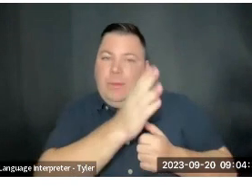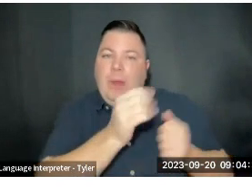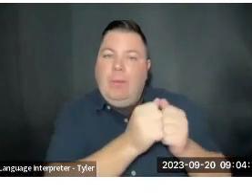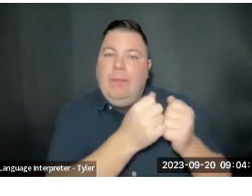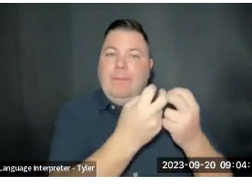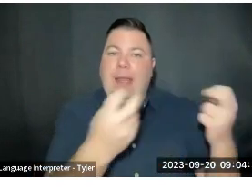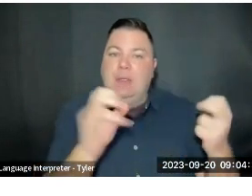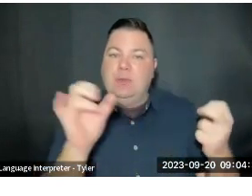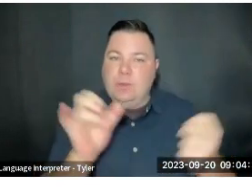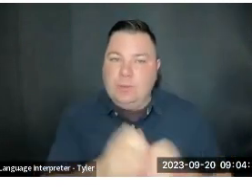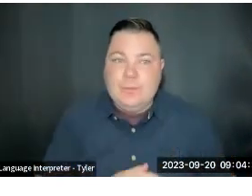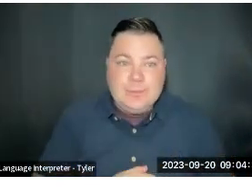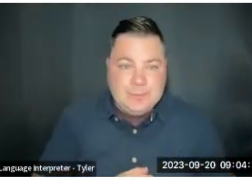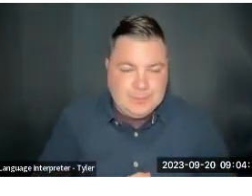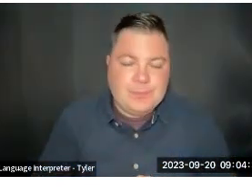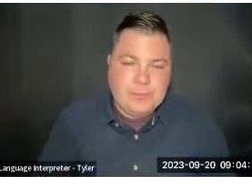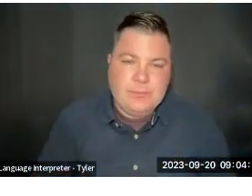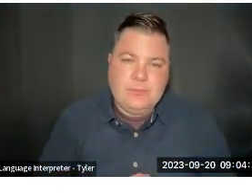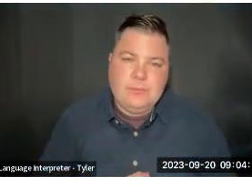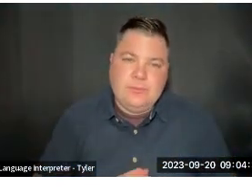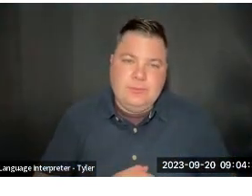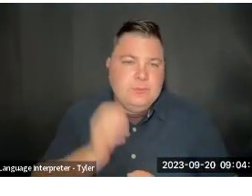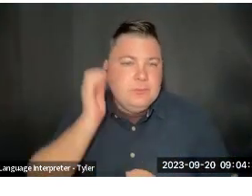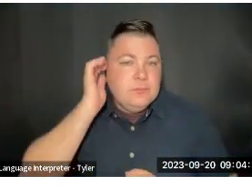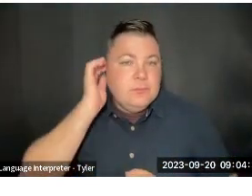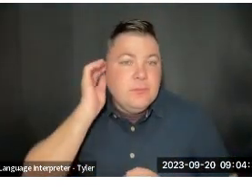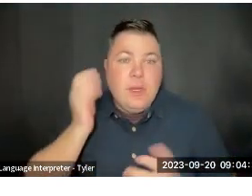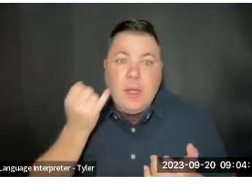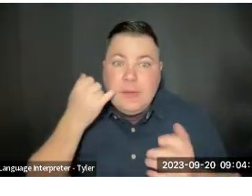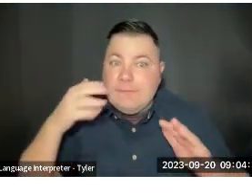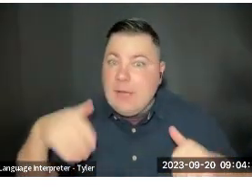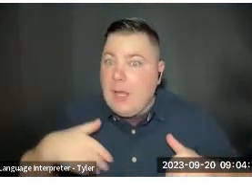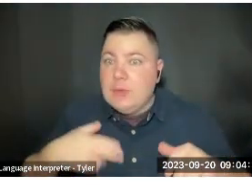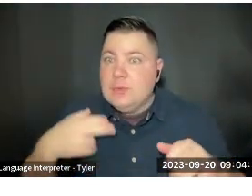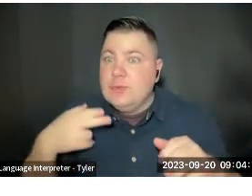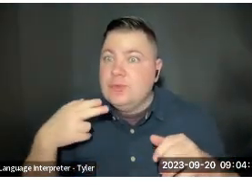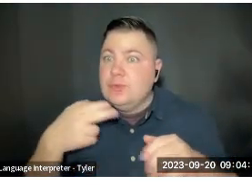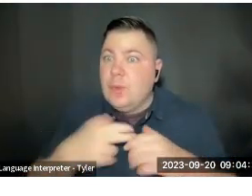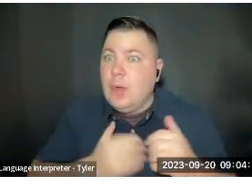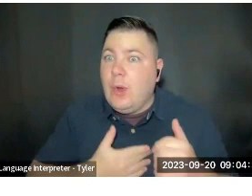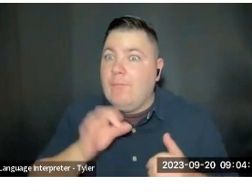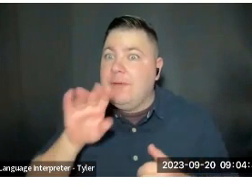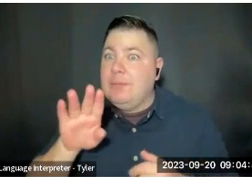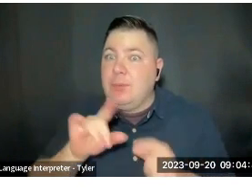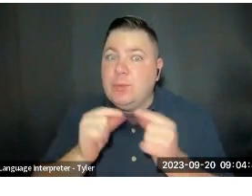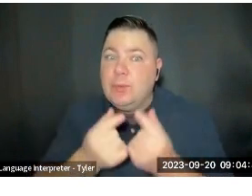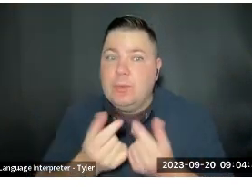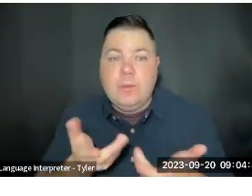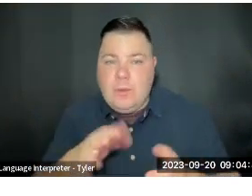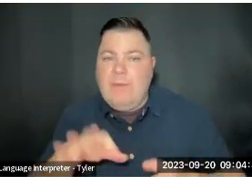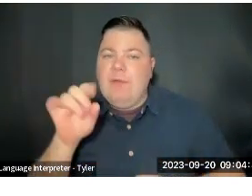If you aren't already a member of our Facebook group, you can find us at